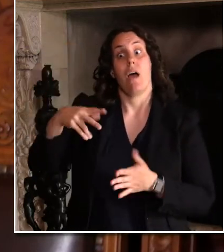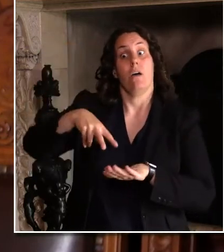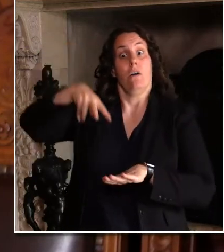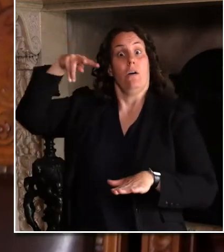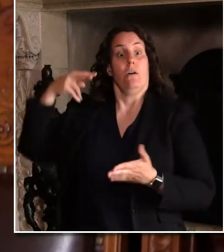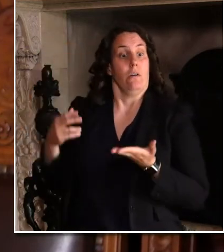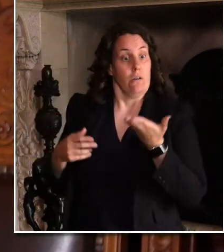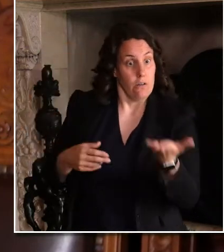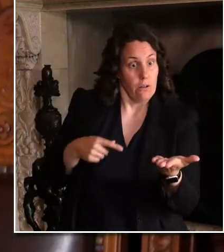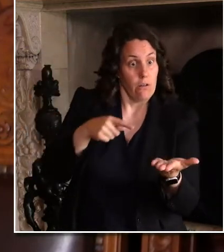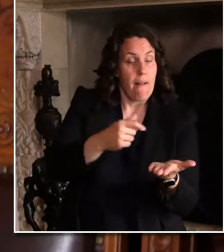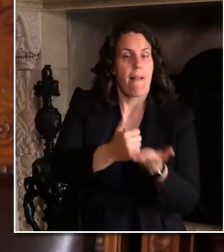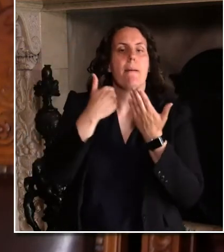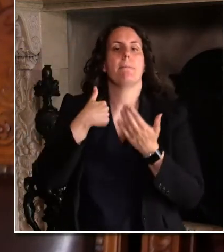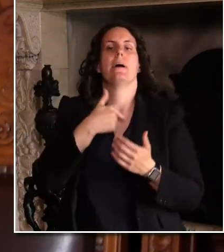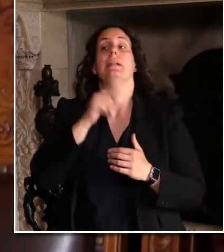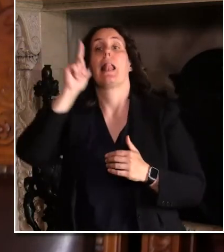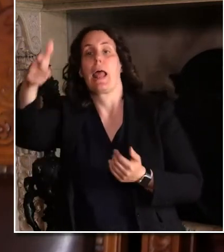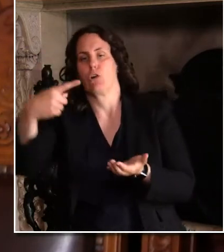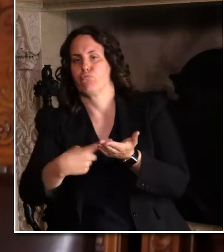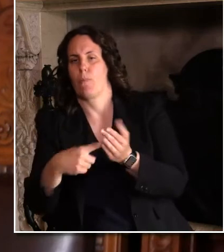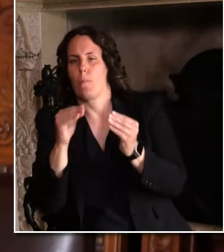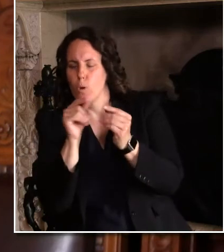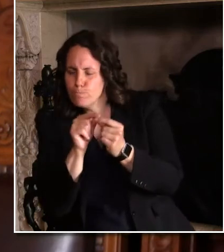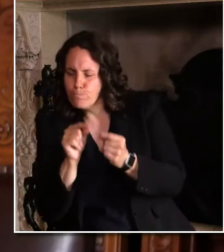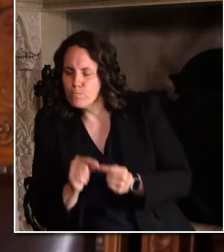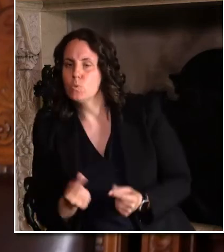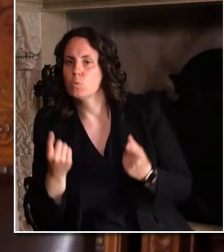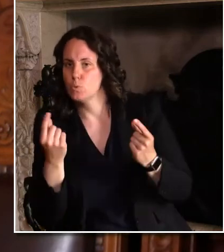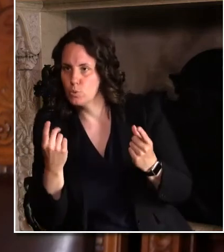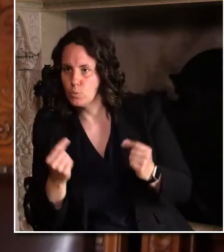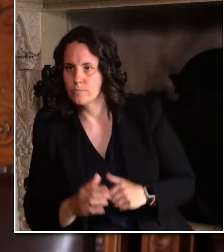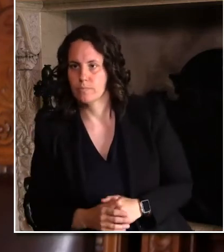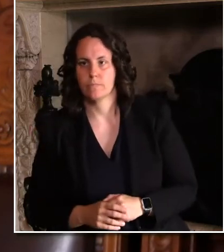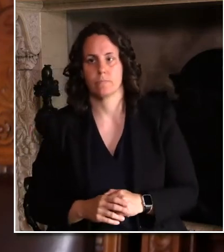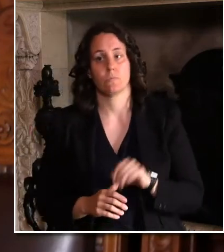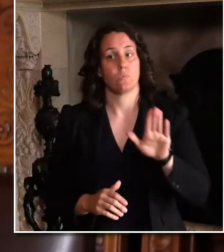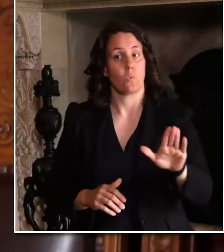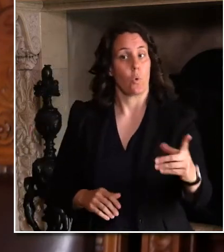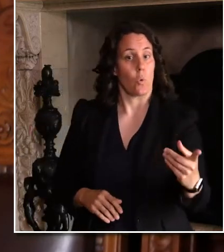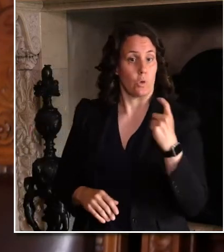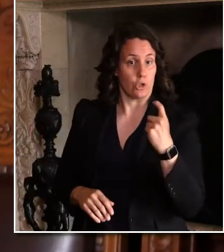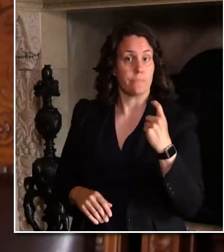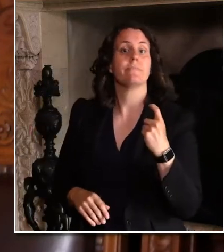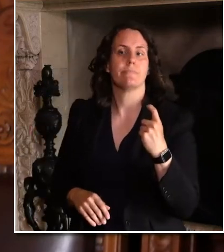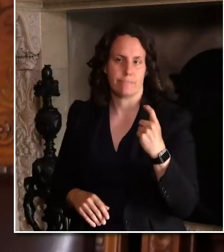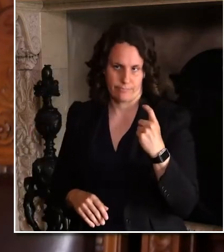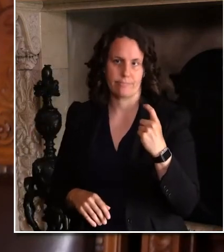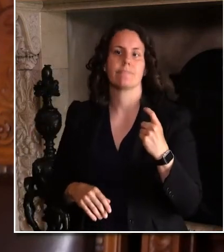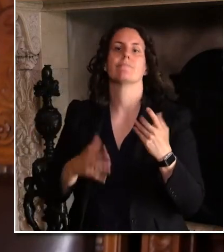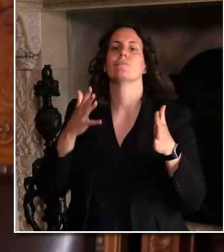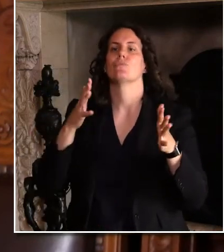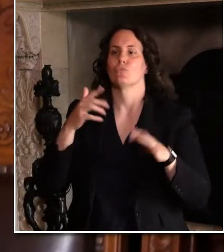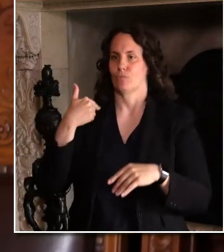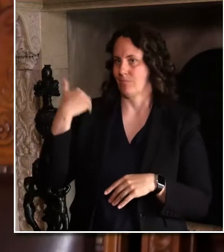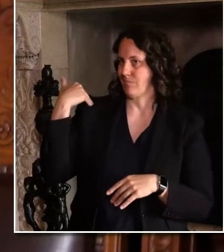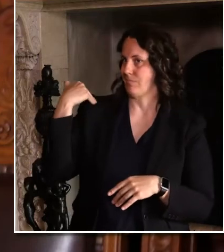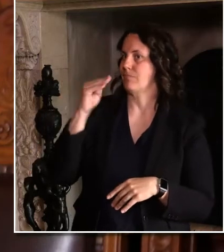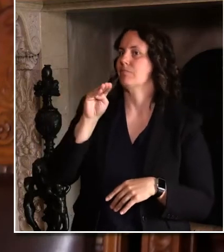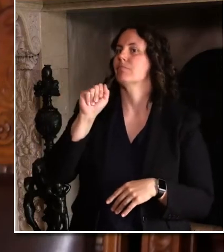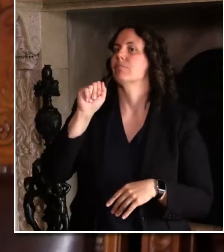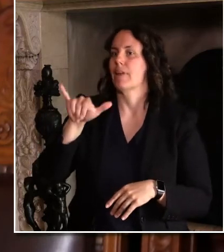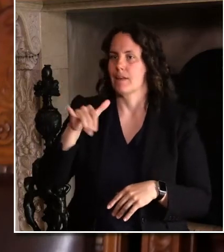was issued back at the beginning of May to provide significant flexibilities in order to get more nurses and other